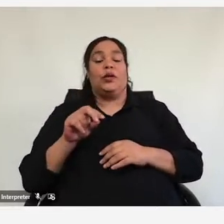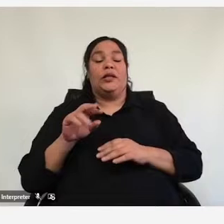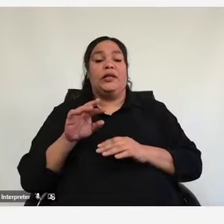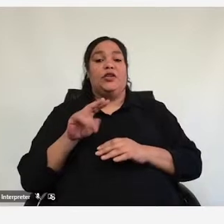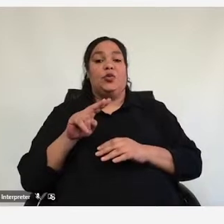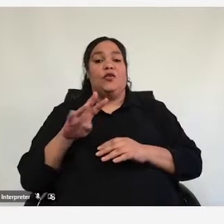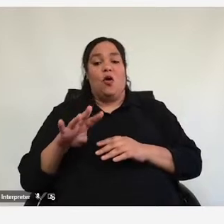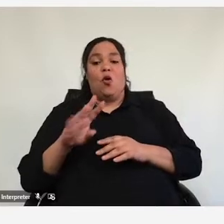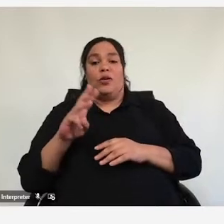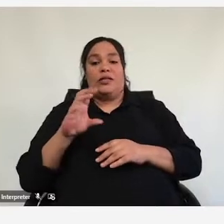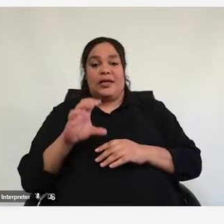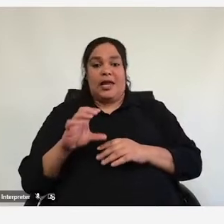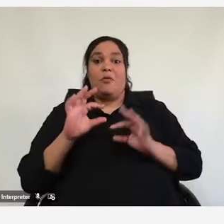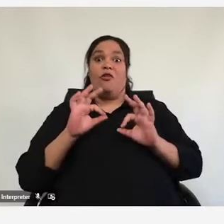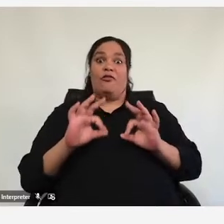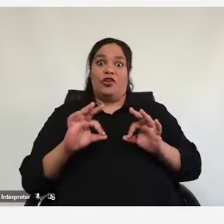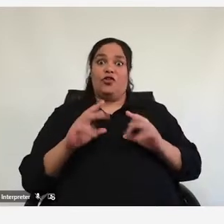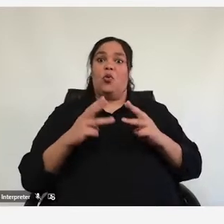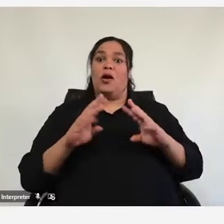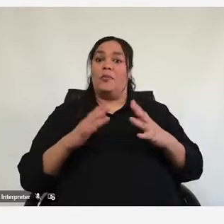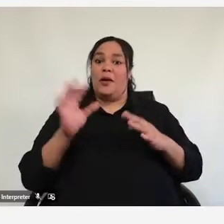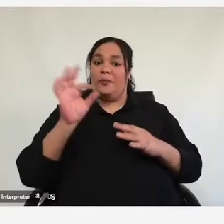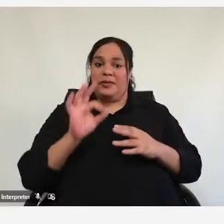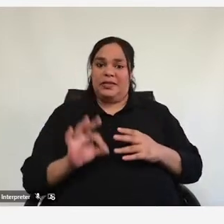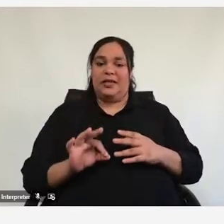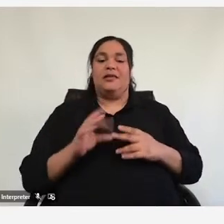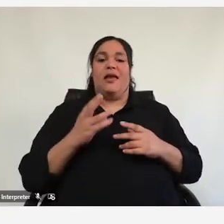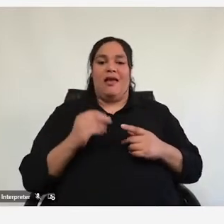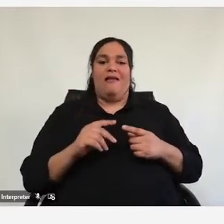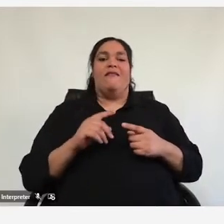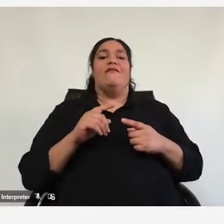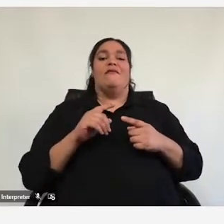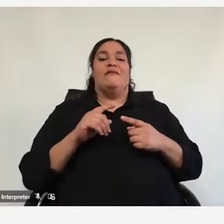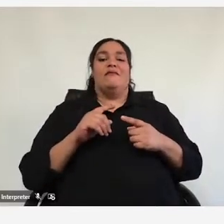the Western Cape's official unemployment rate stood at